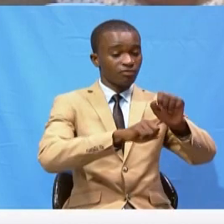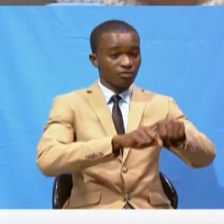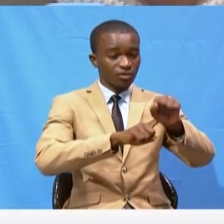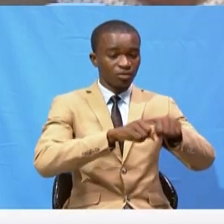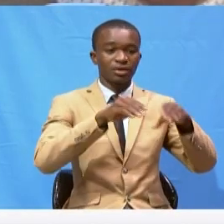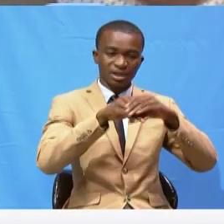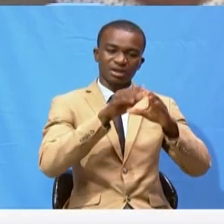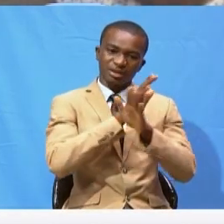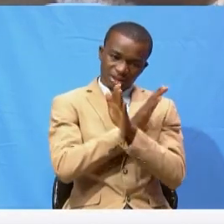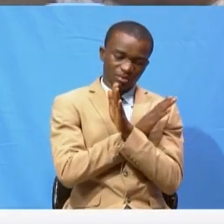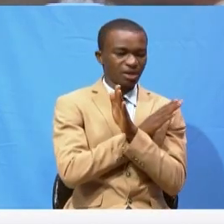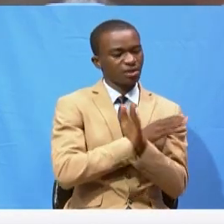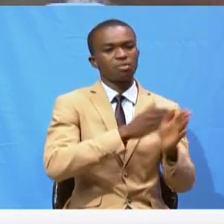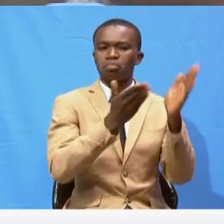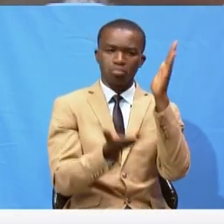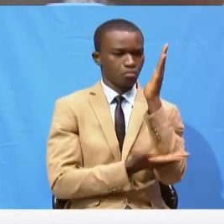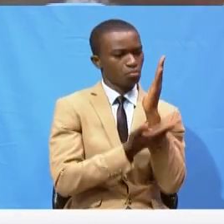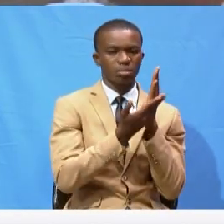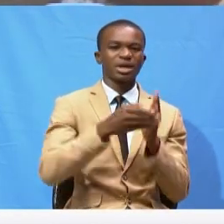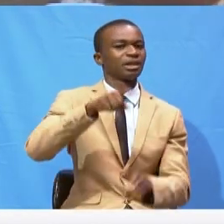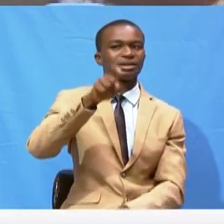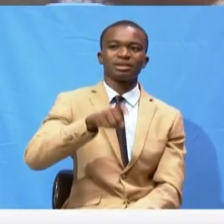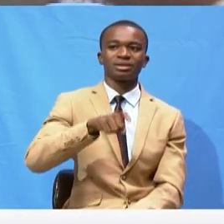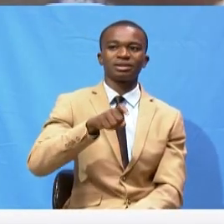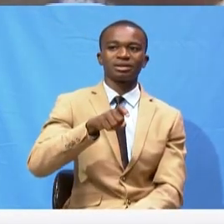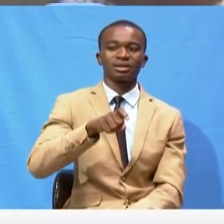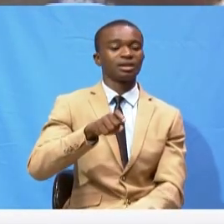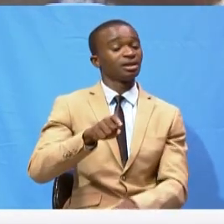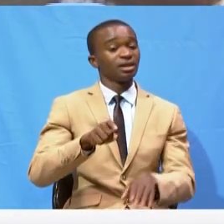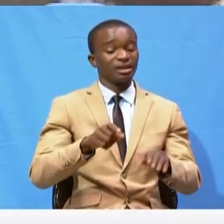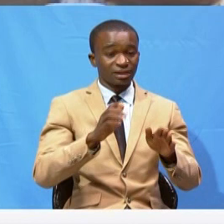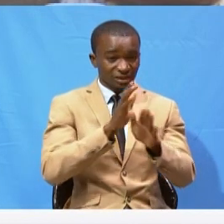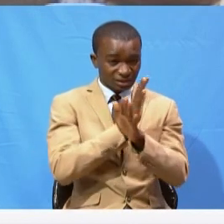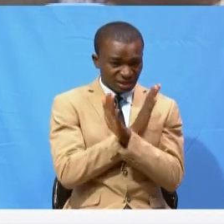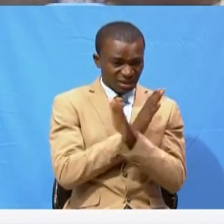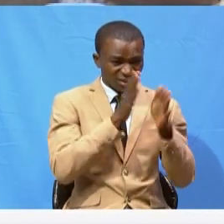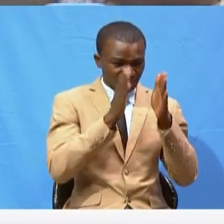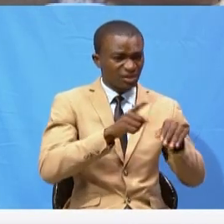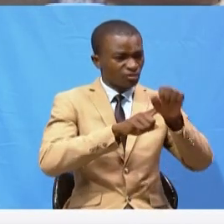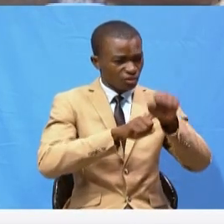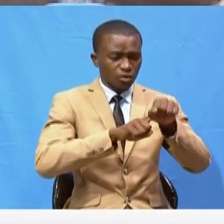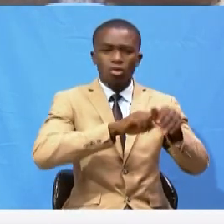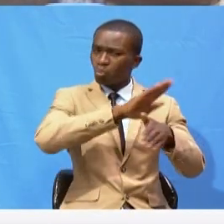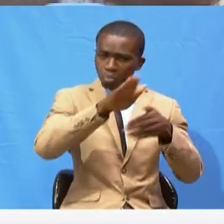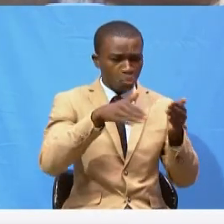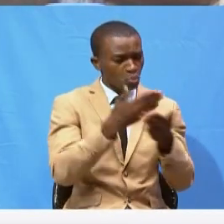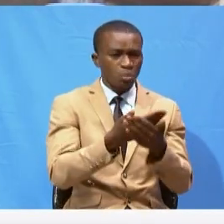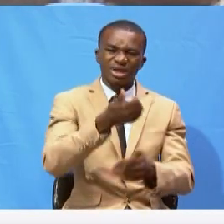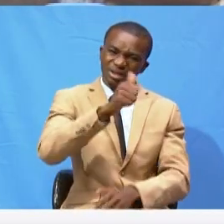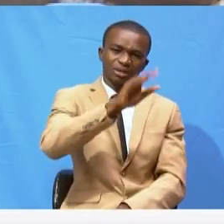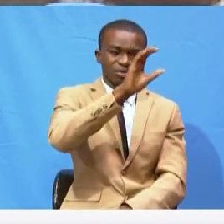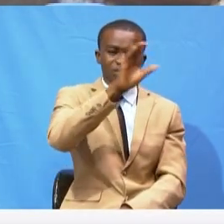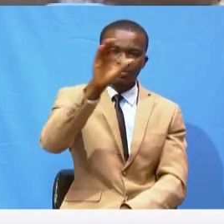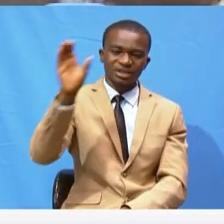in order to actualize the vision of our president to develop Zambian football for all without leaving any section of the